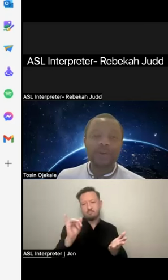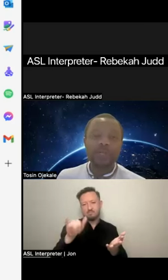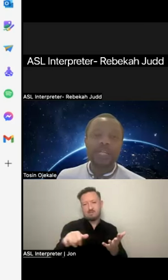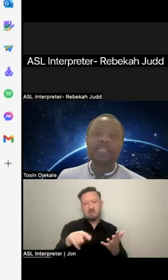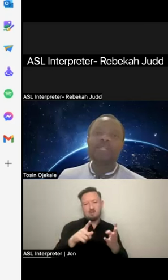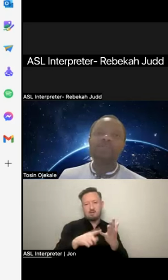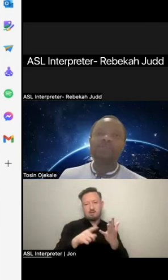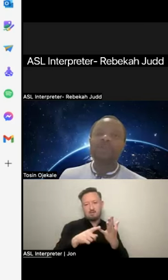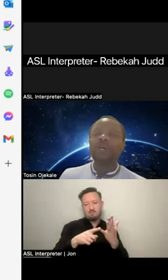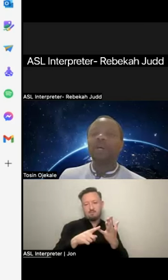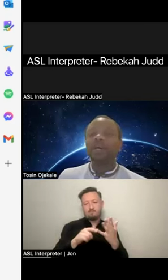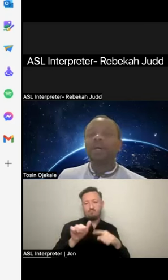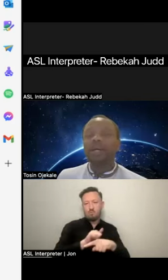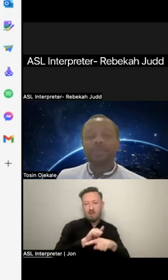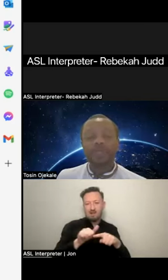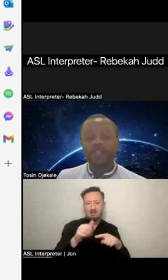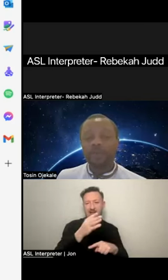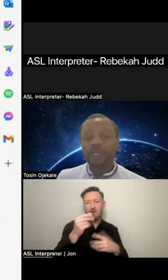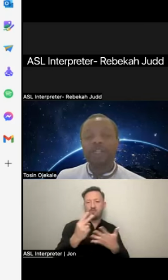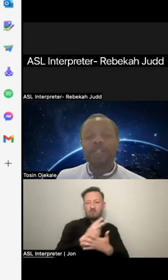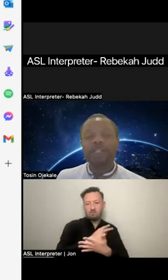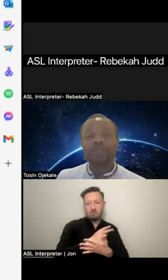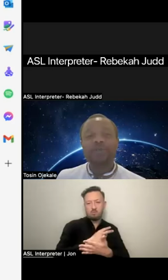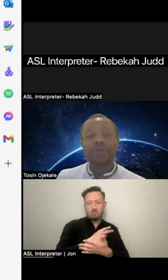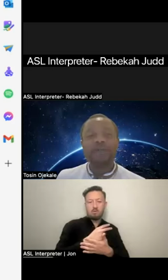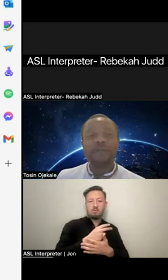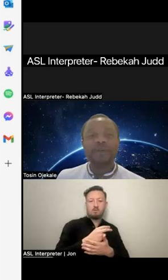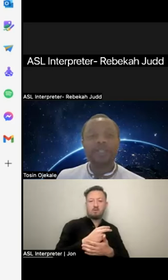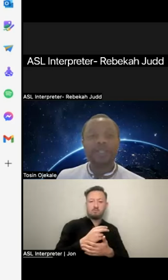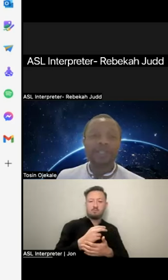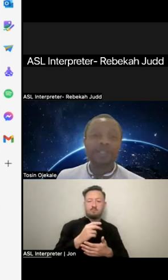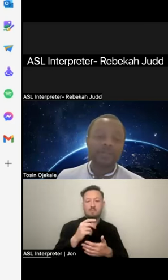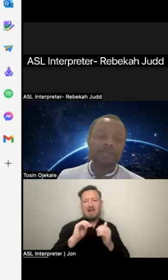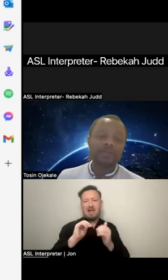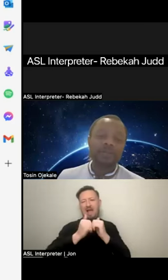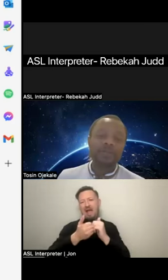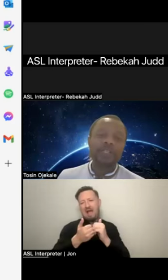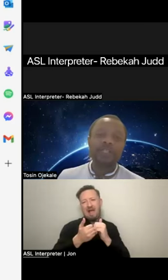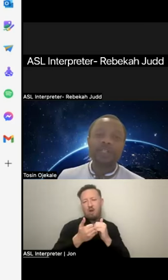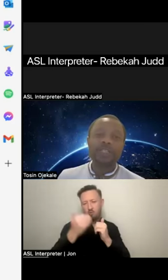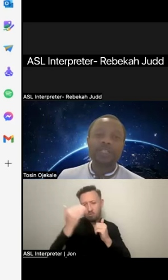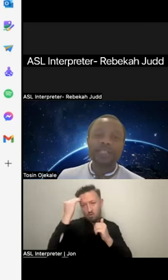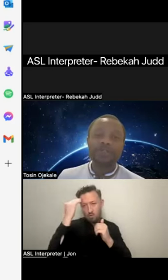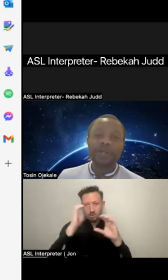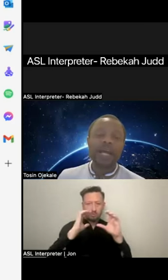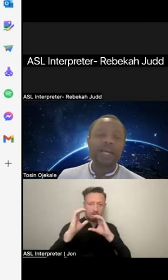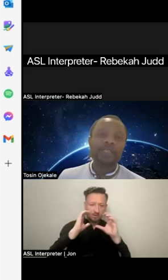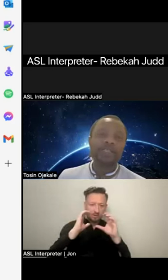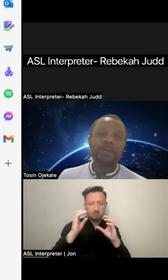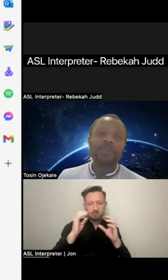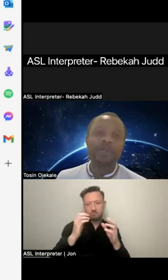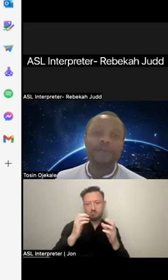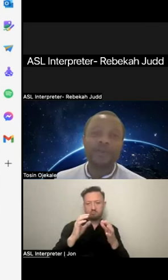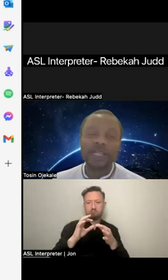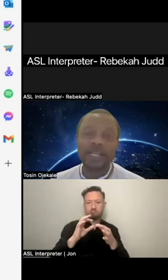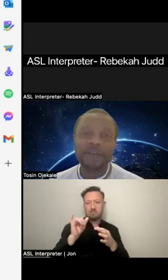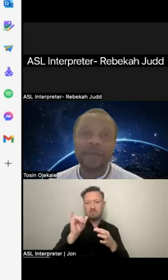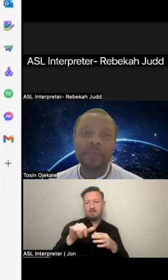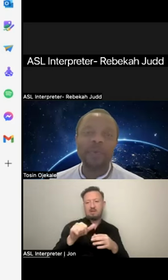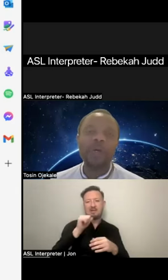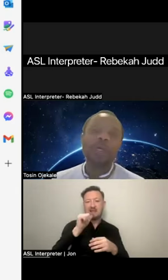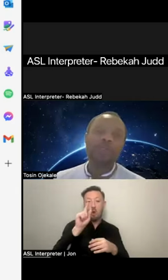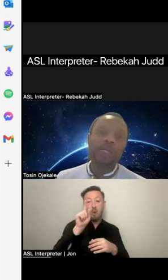to communicate it to? This communication needs to go to everybody. So communication in this regard is not going to be for